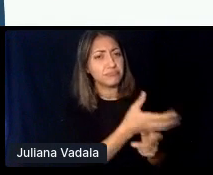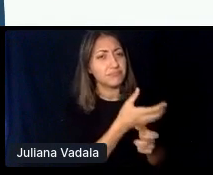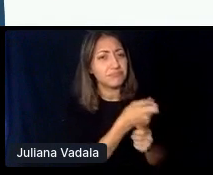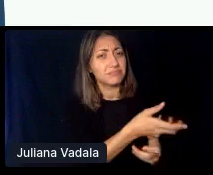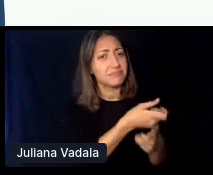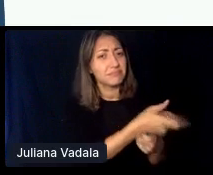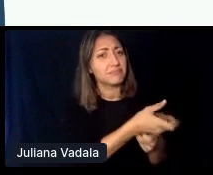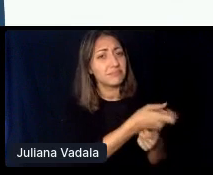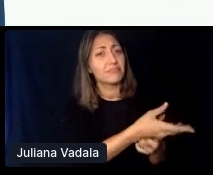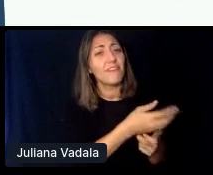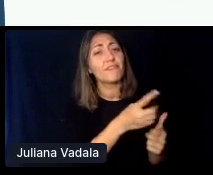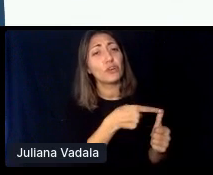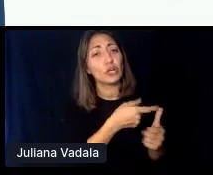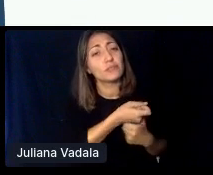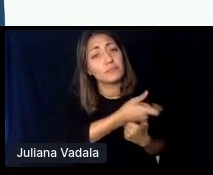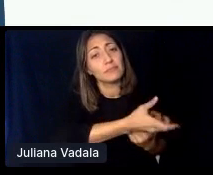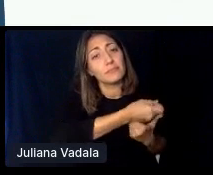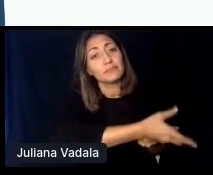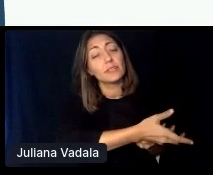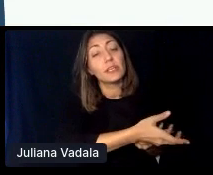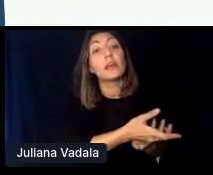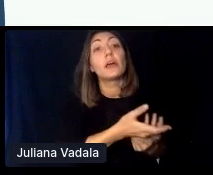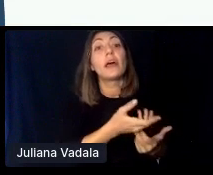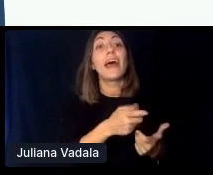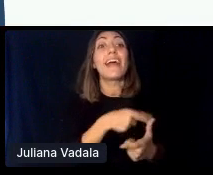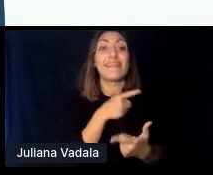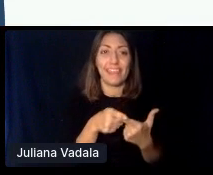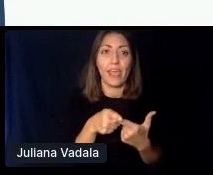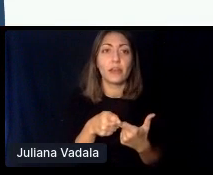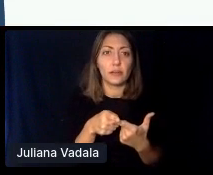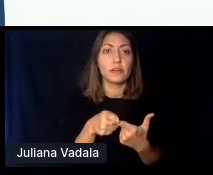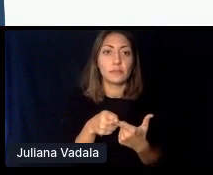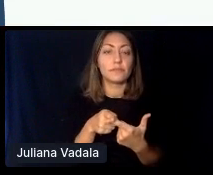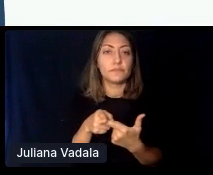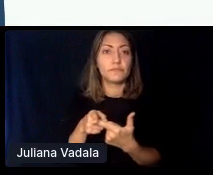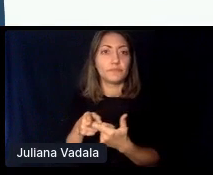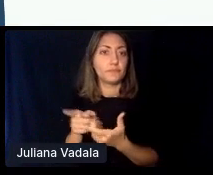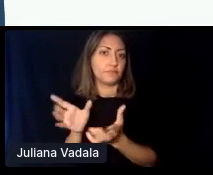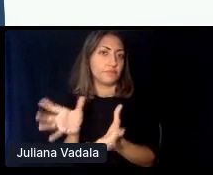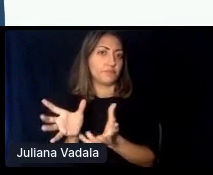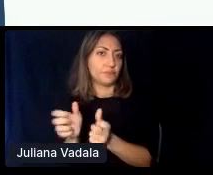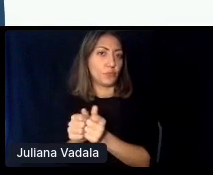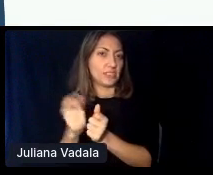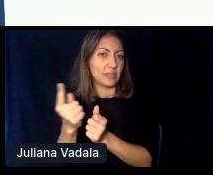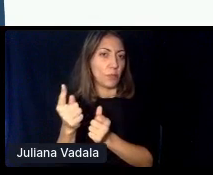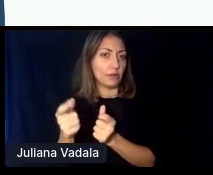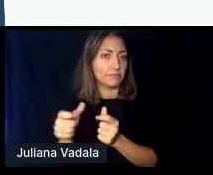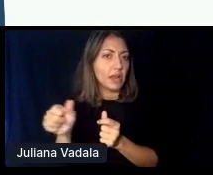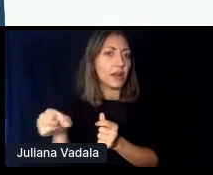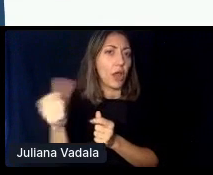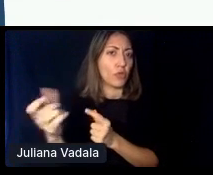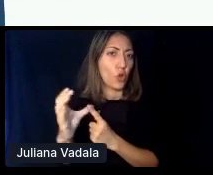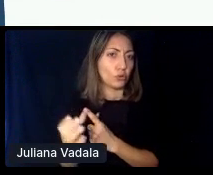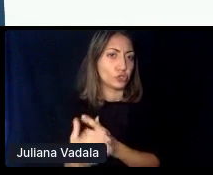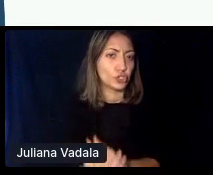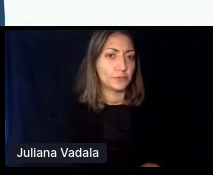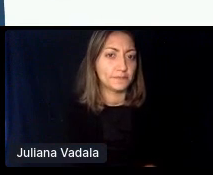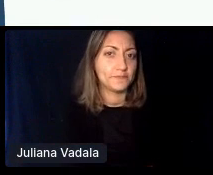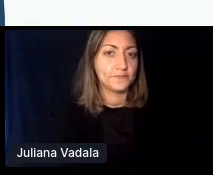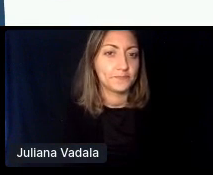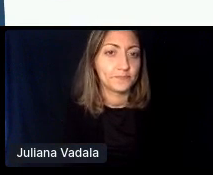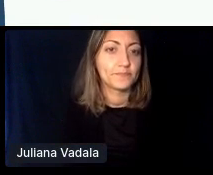practice. One of the best ways to expand our cultural competence and your comfort communicating across lines of